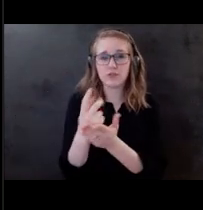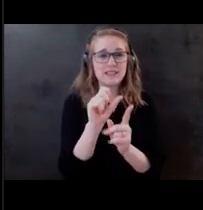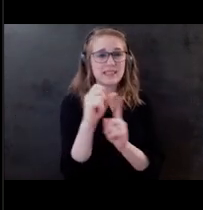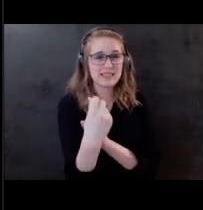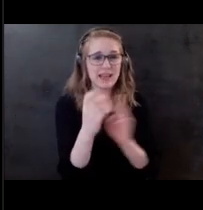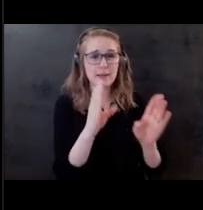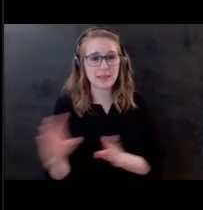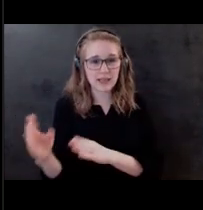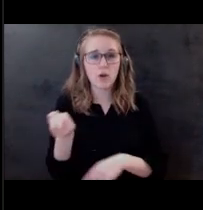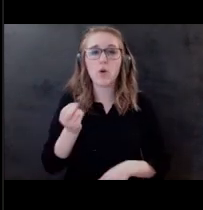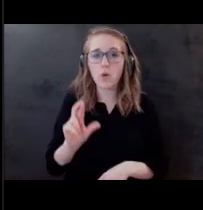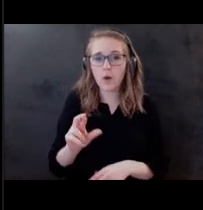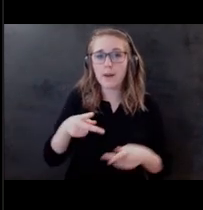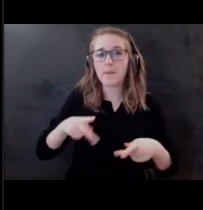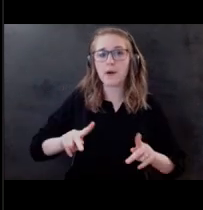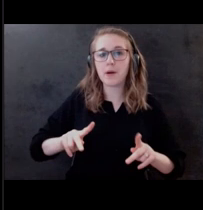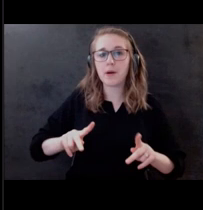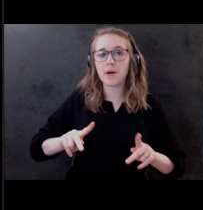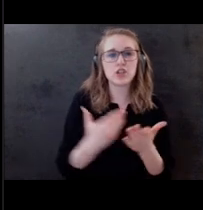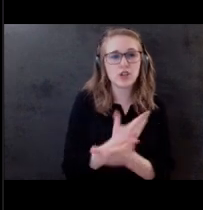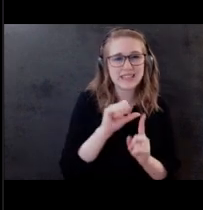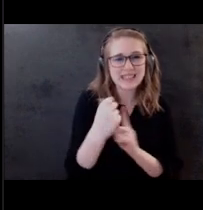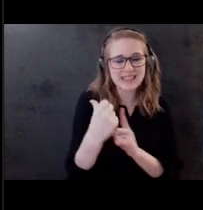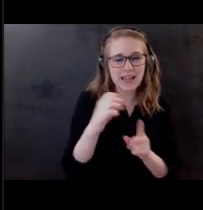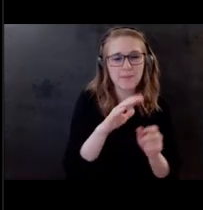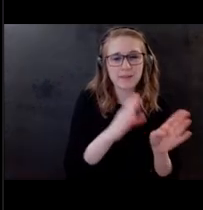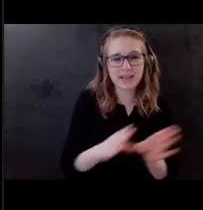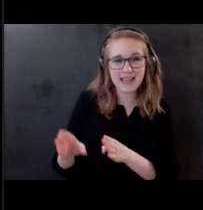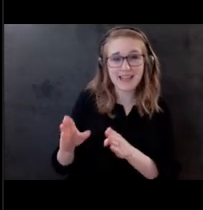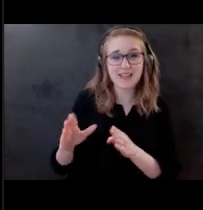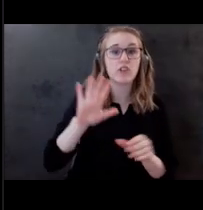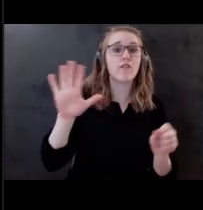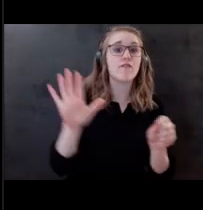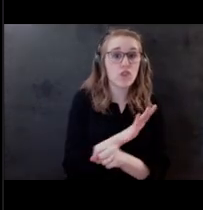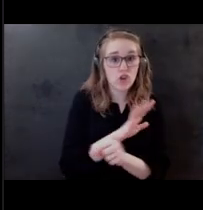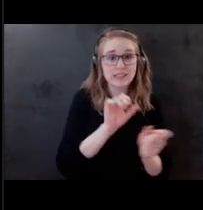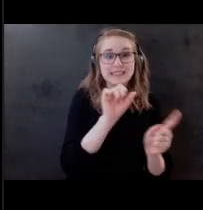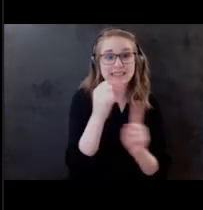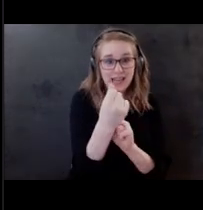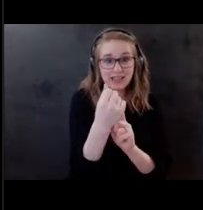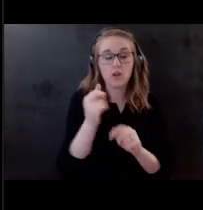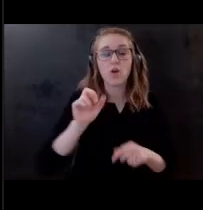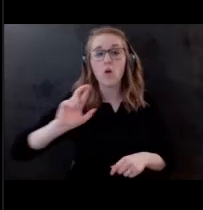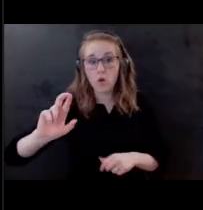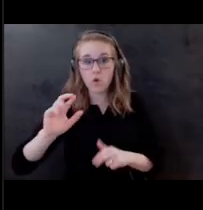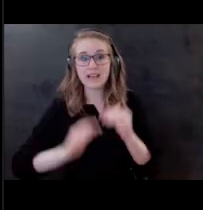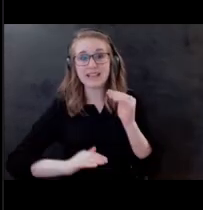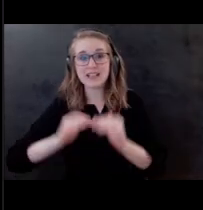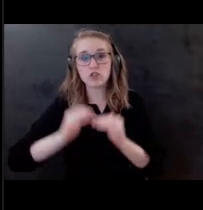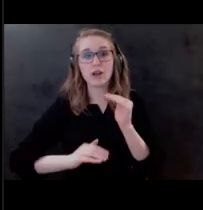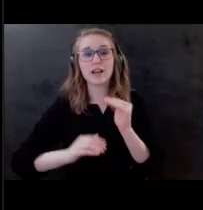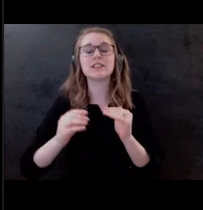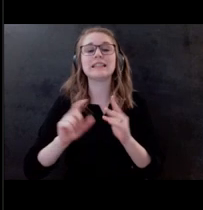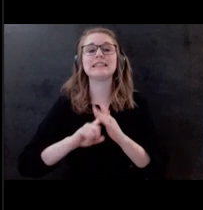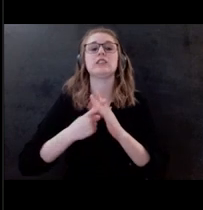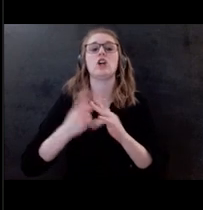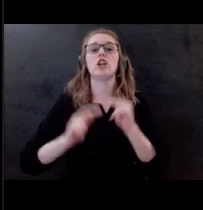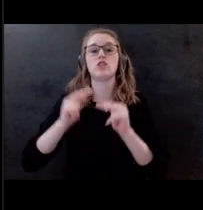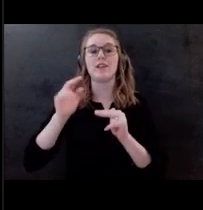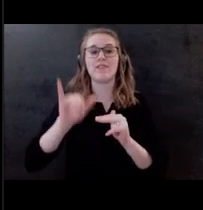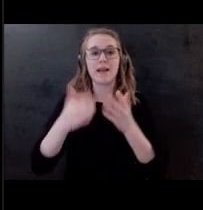have a permit for the new site plan consisting of the entire site, or the commencement of construction with the public